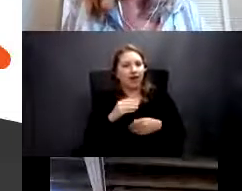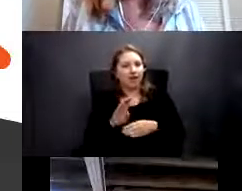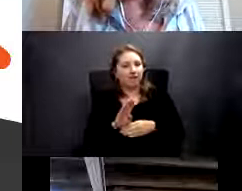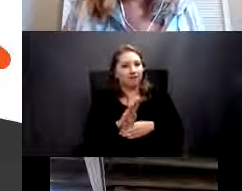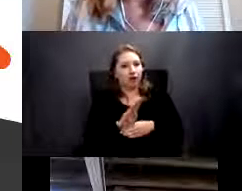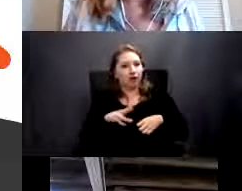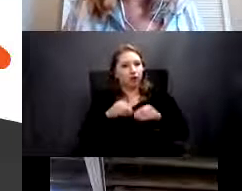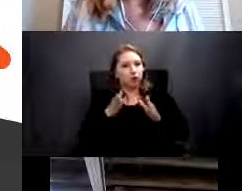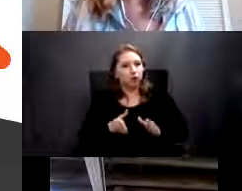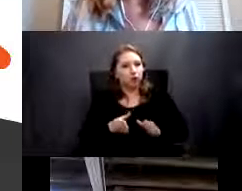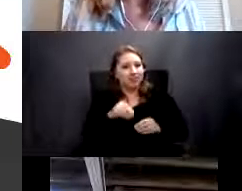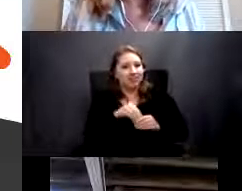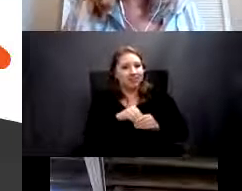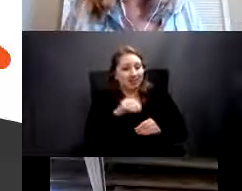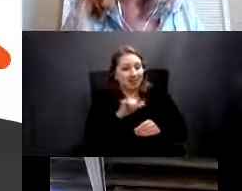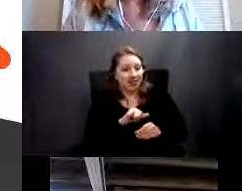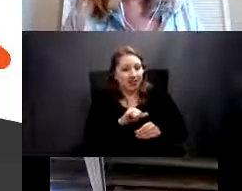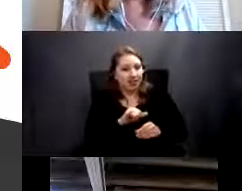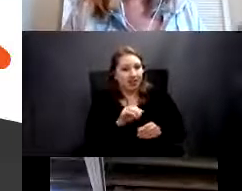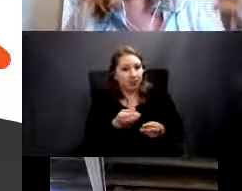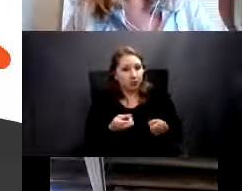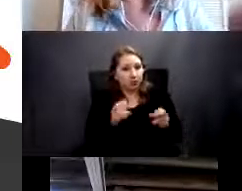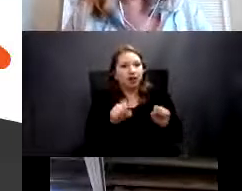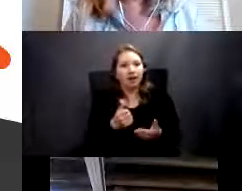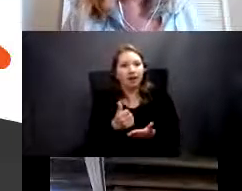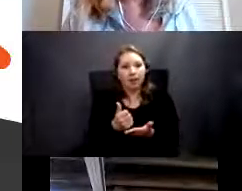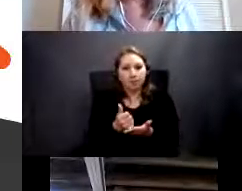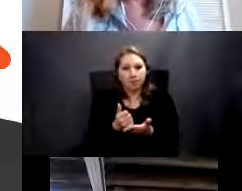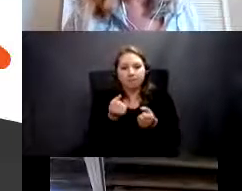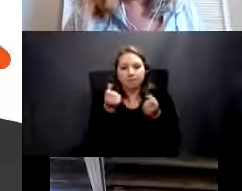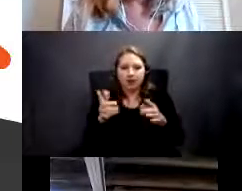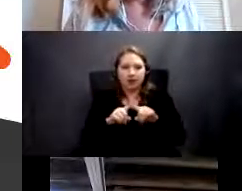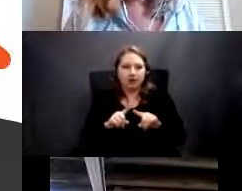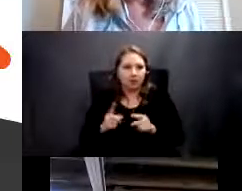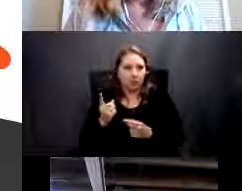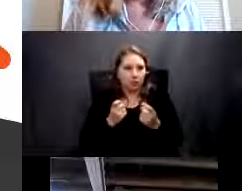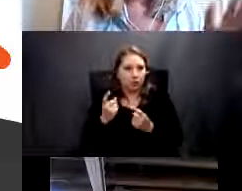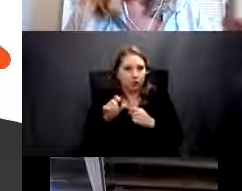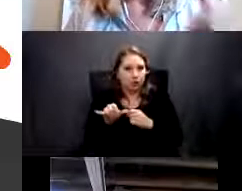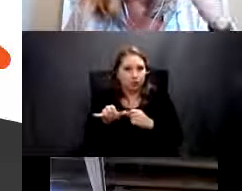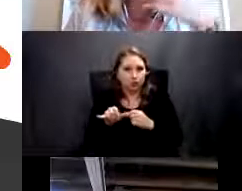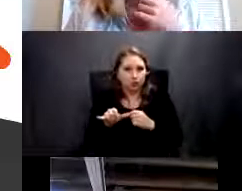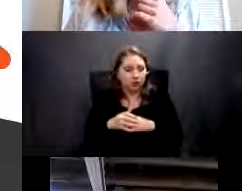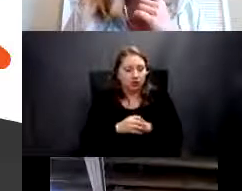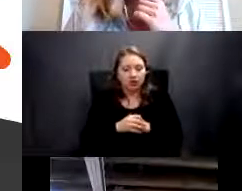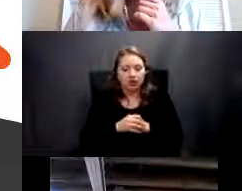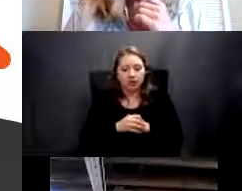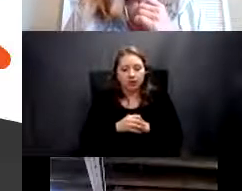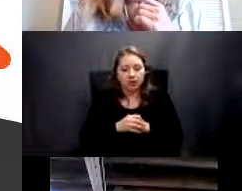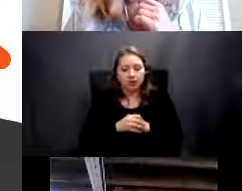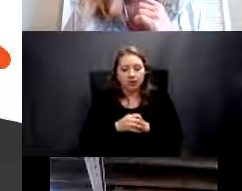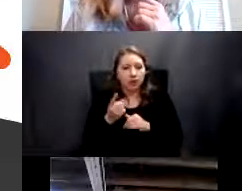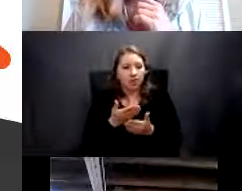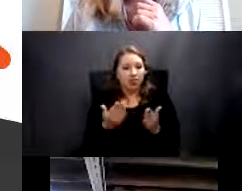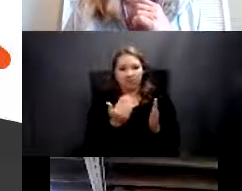it that can help with a lot of these questions. One of the things that's further down on